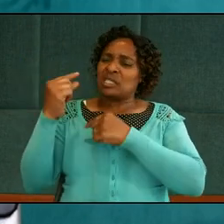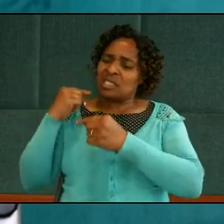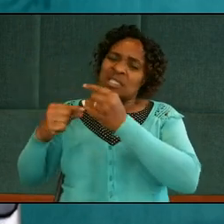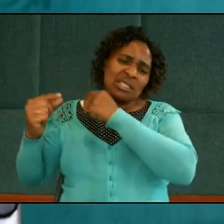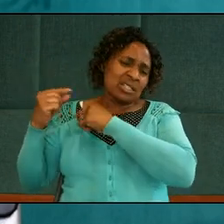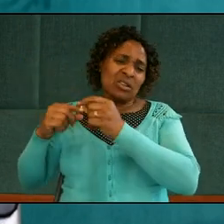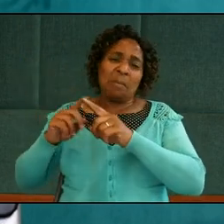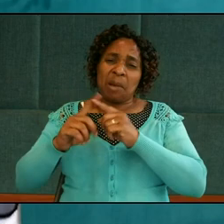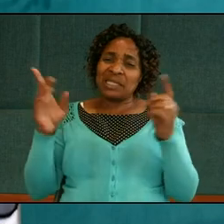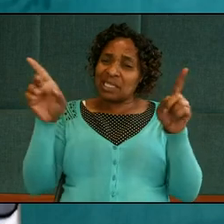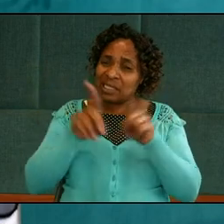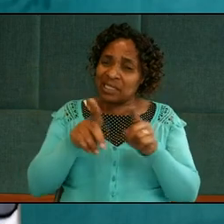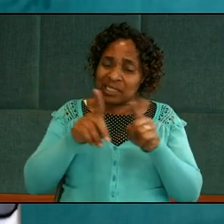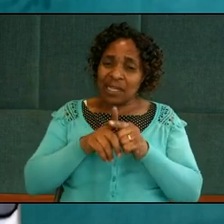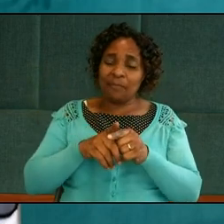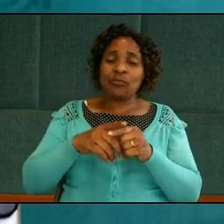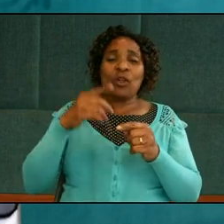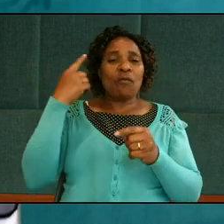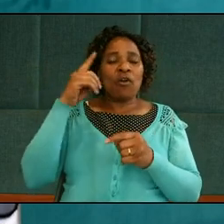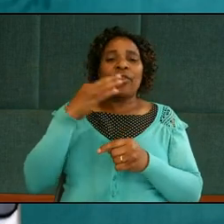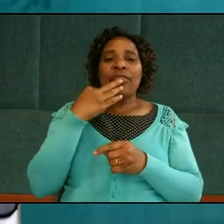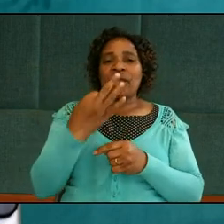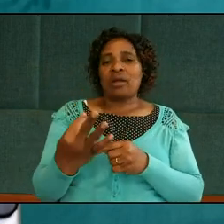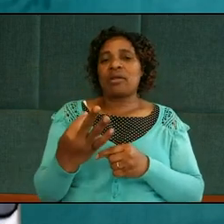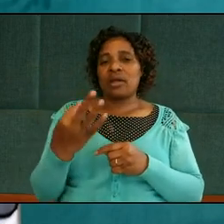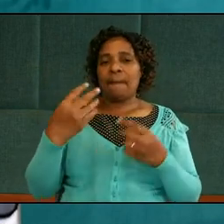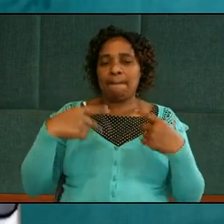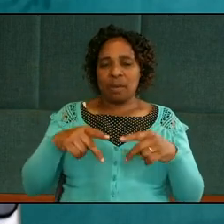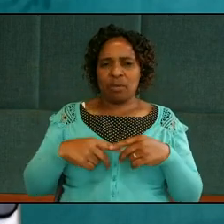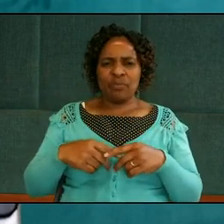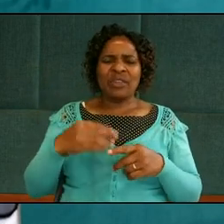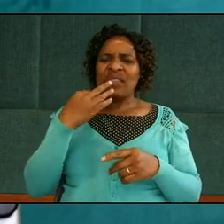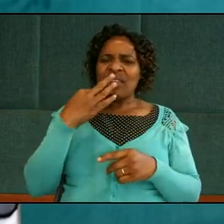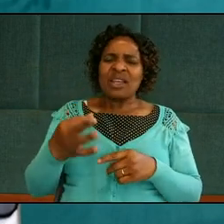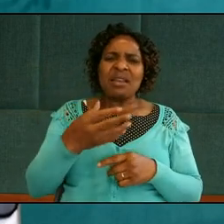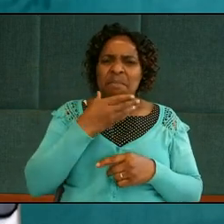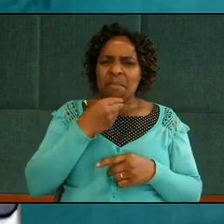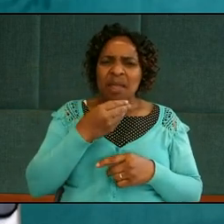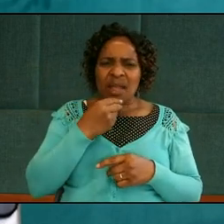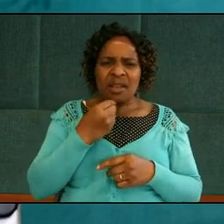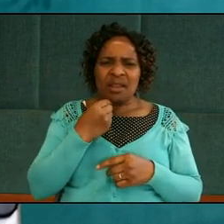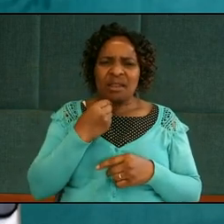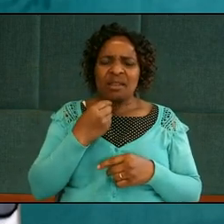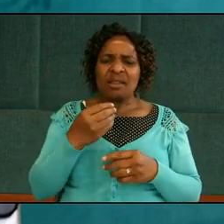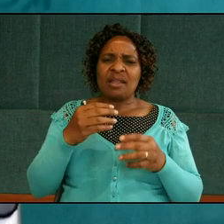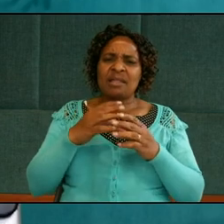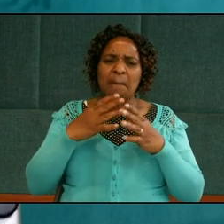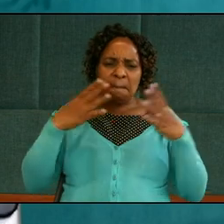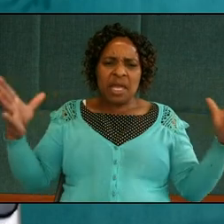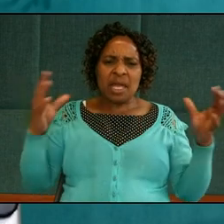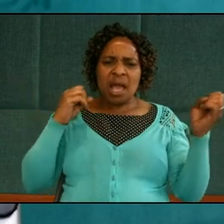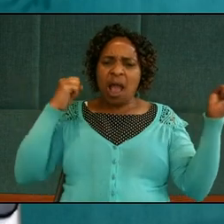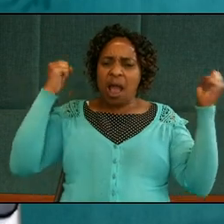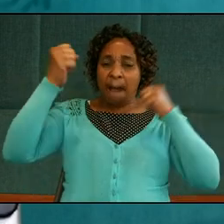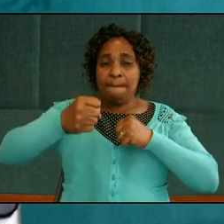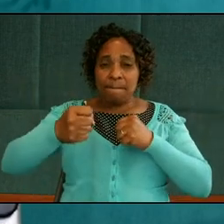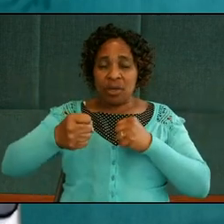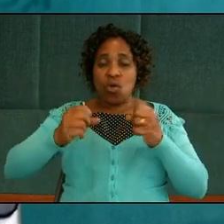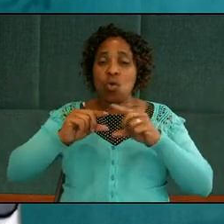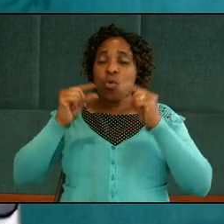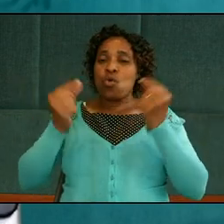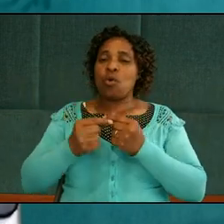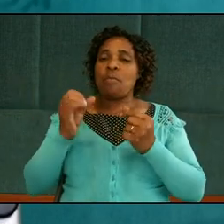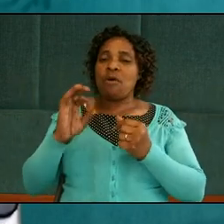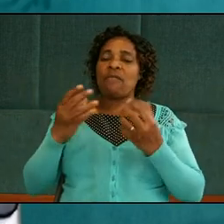be just a similar case to the 300. What is 300 men against a really large army or a really large group